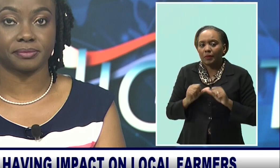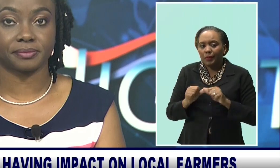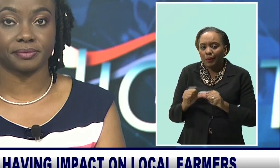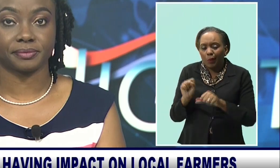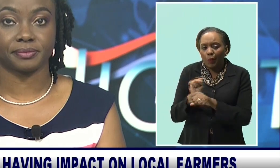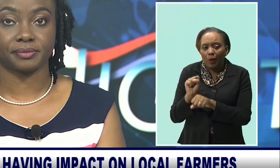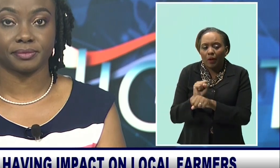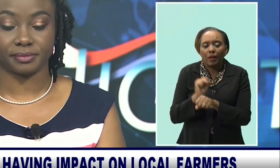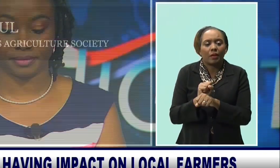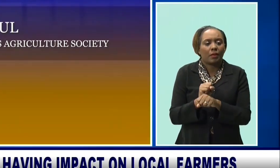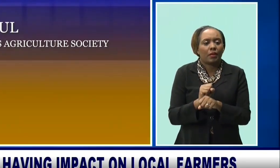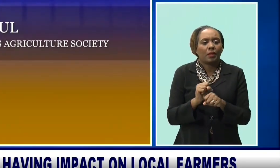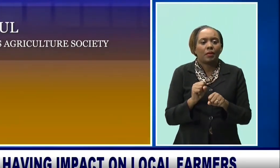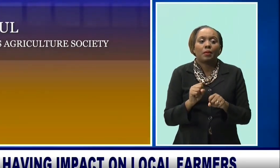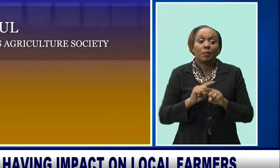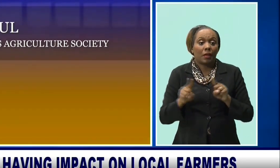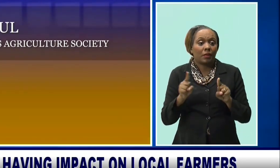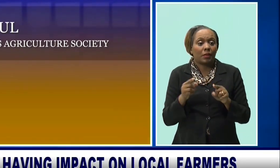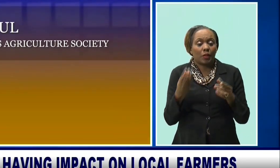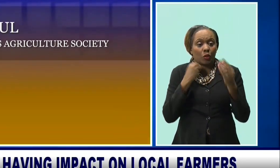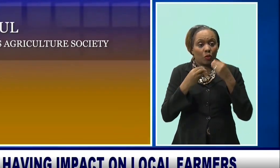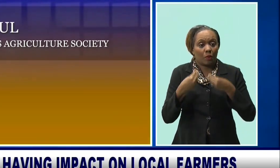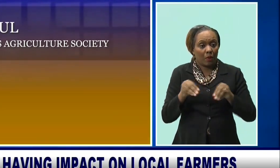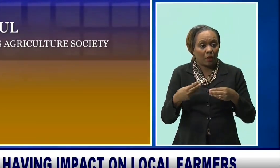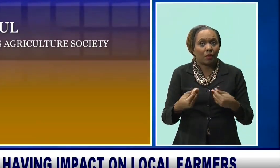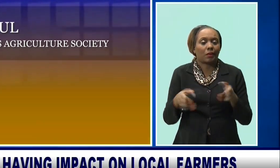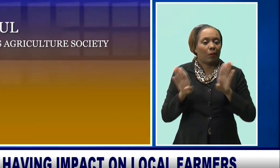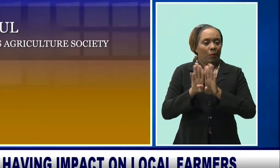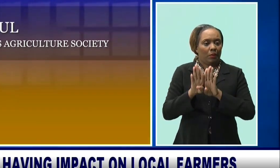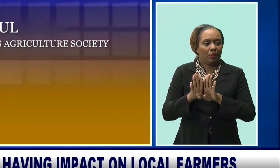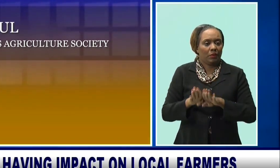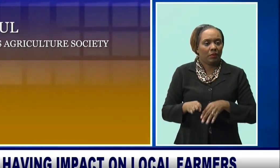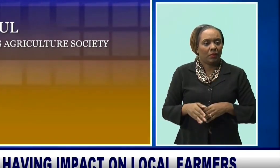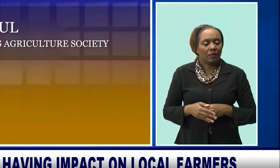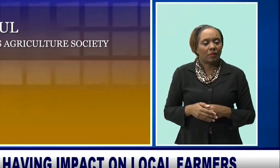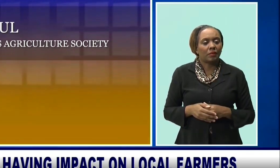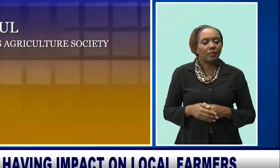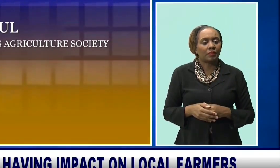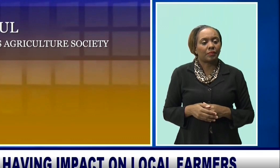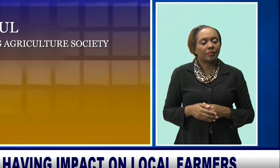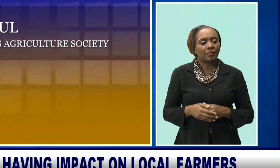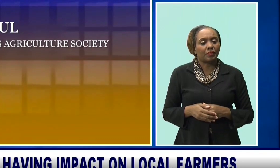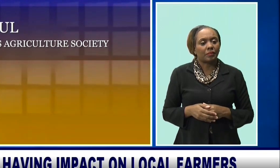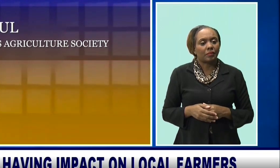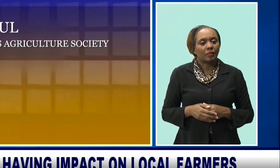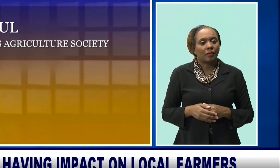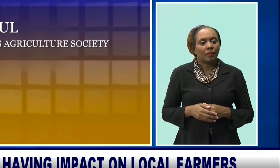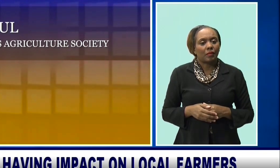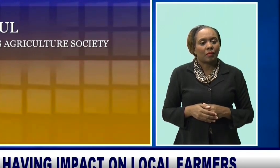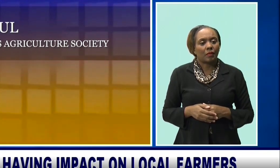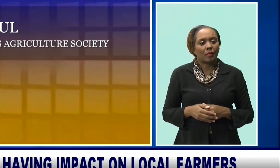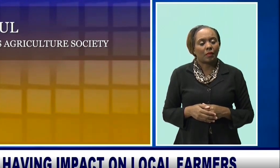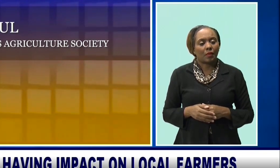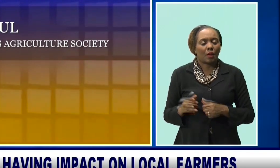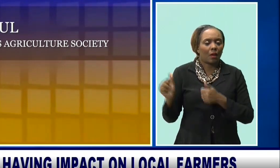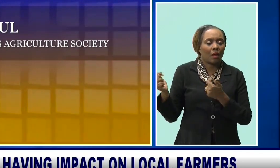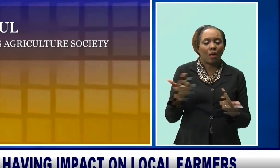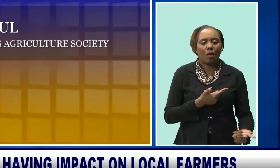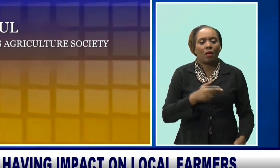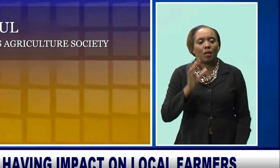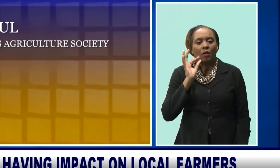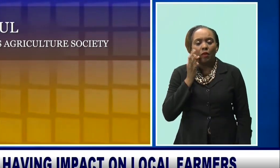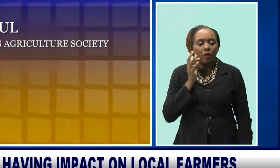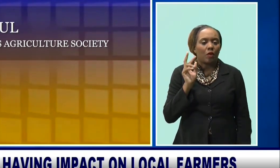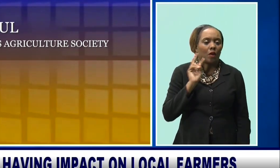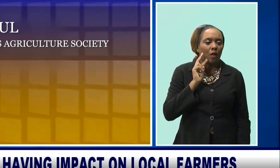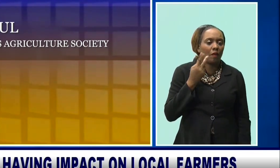supermarkets. Certainly, it's not an easy time because still, even with those measures, we are not sure that all of the produce, say for instance, that can be produced this